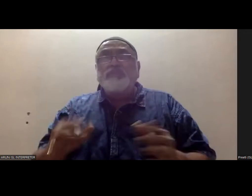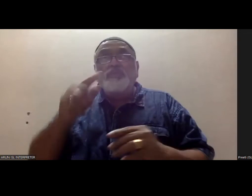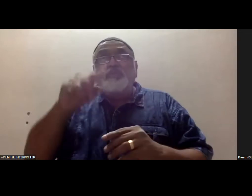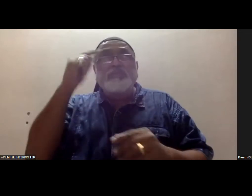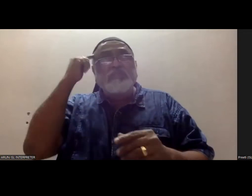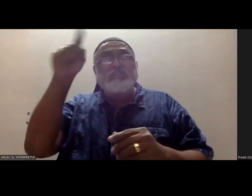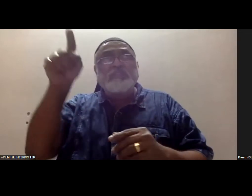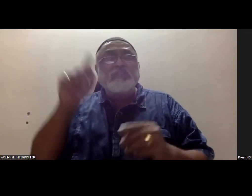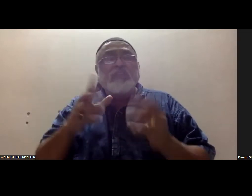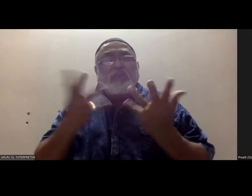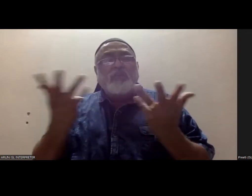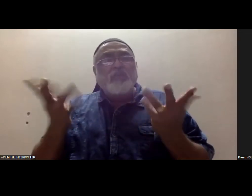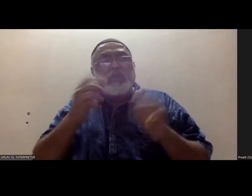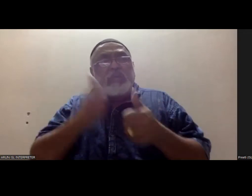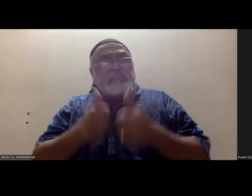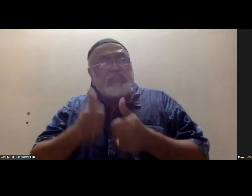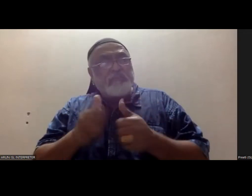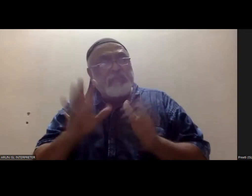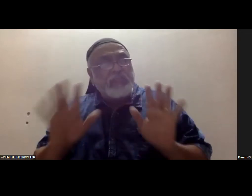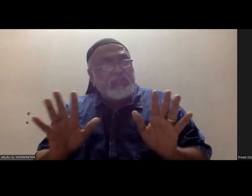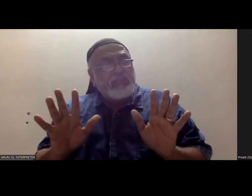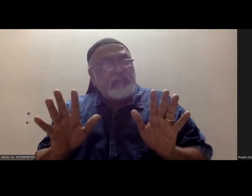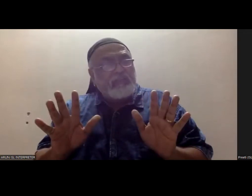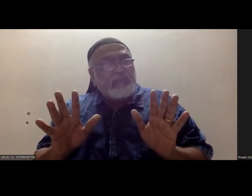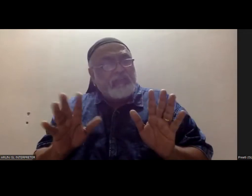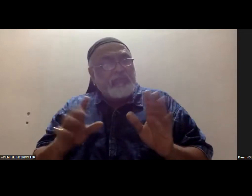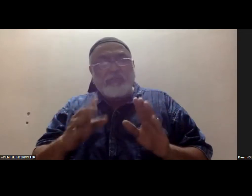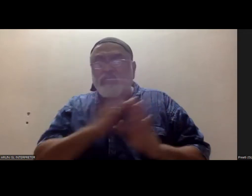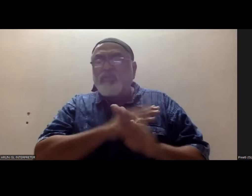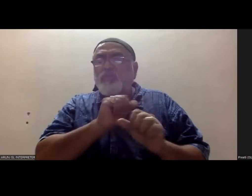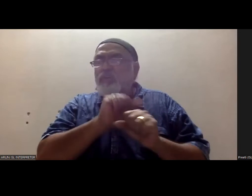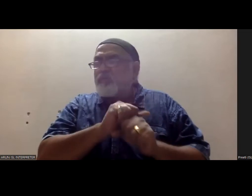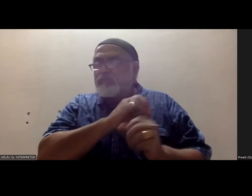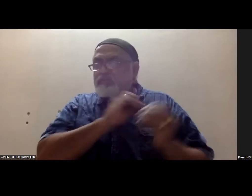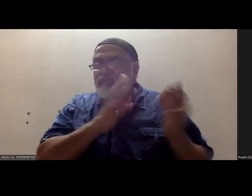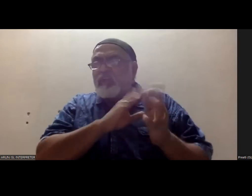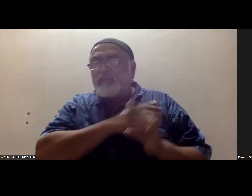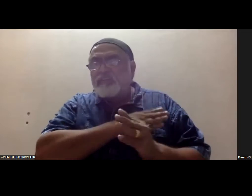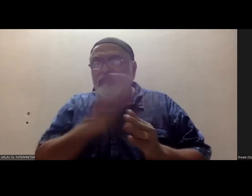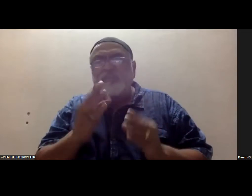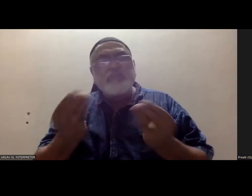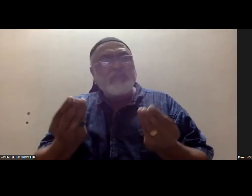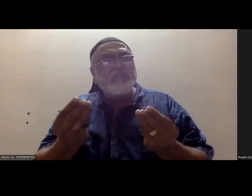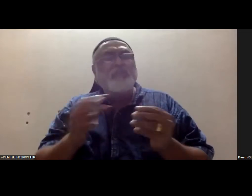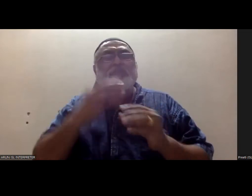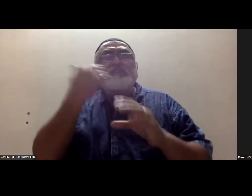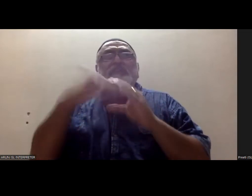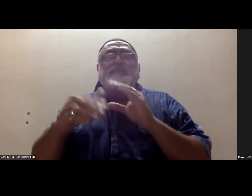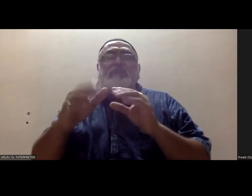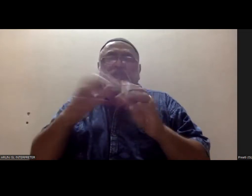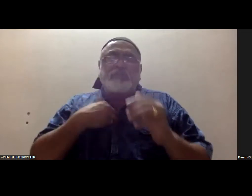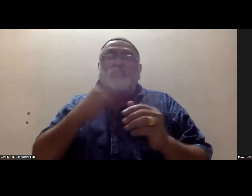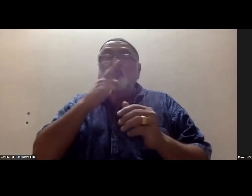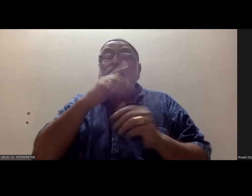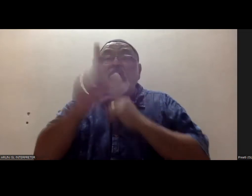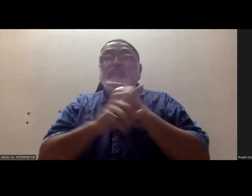and anyone else who is having their exams on, in the last weeks of April, please write an email to us and then we'll see what we can